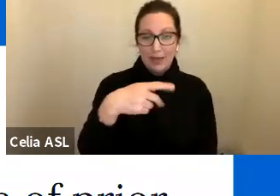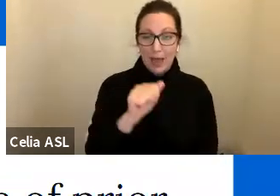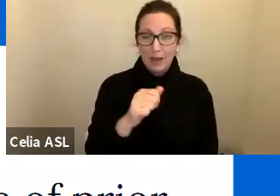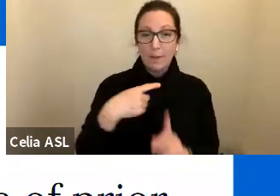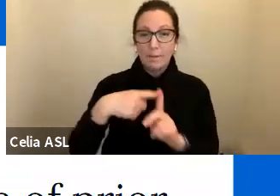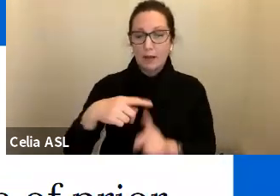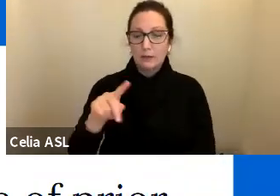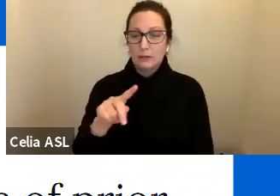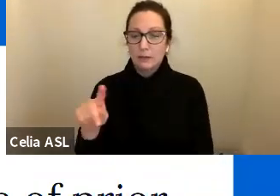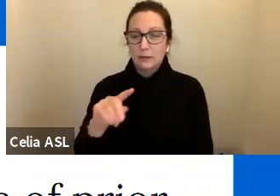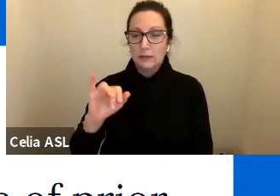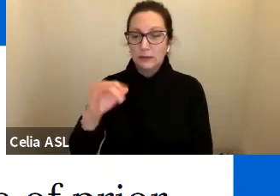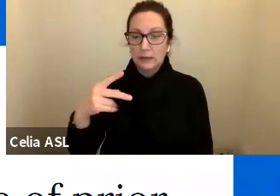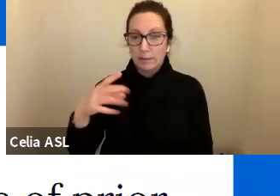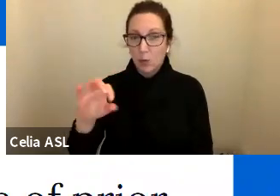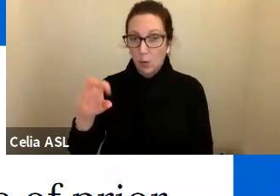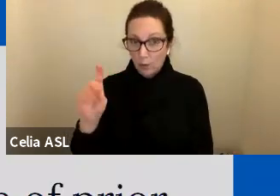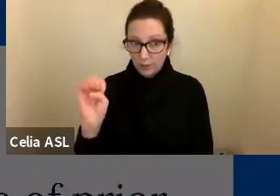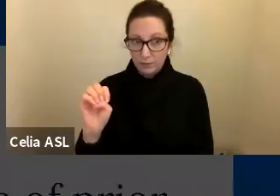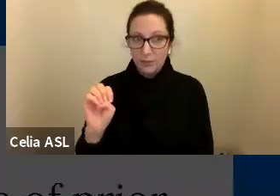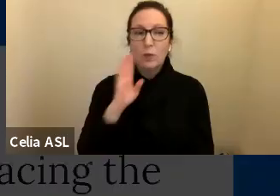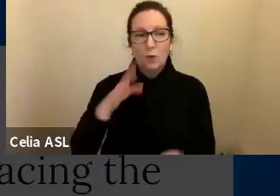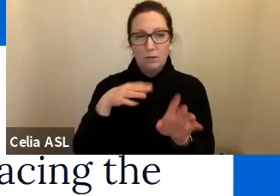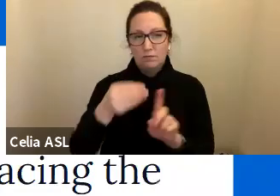bit into more detail in the next slide.